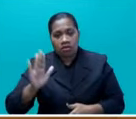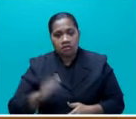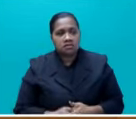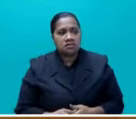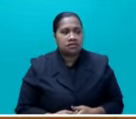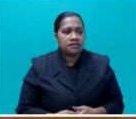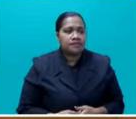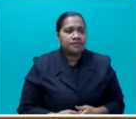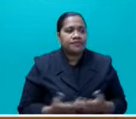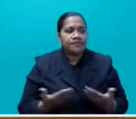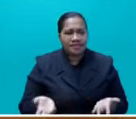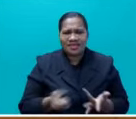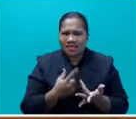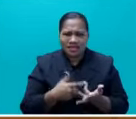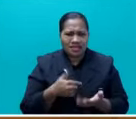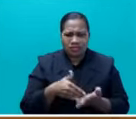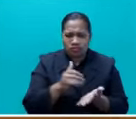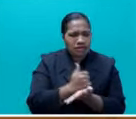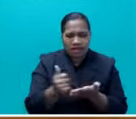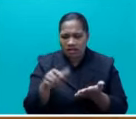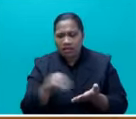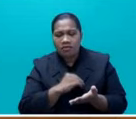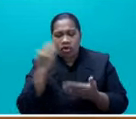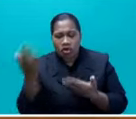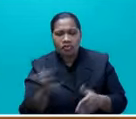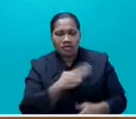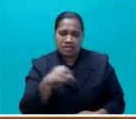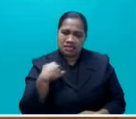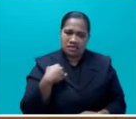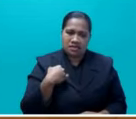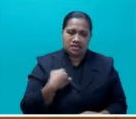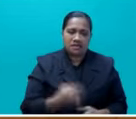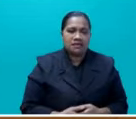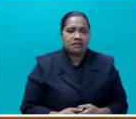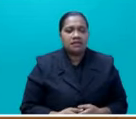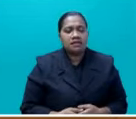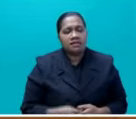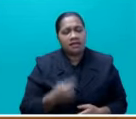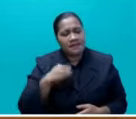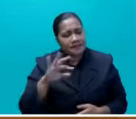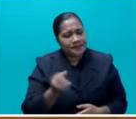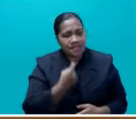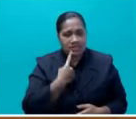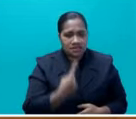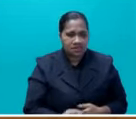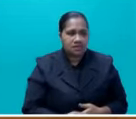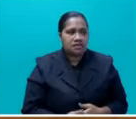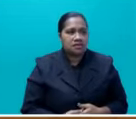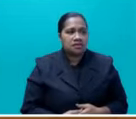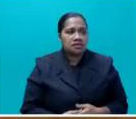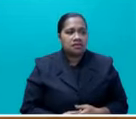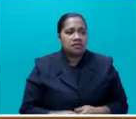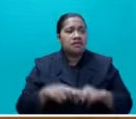retrospective approval act by the Honourable Minister, Mr. Speaker, sir. And I must say, Mr. Speaker, sir, the Fiji